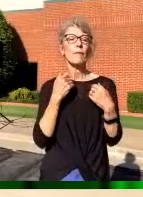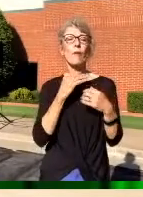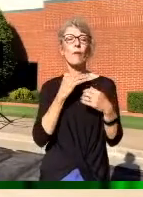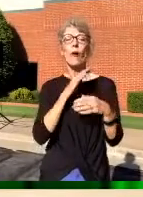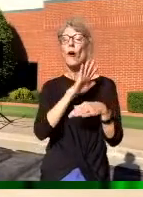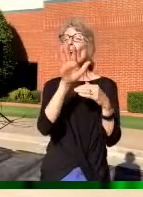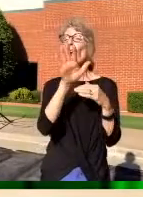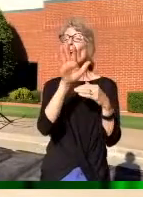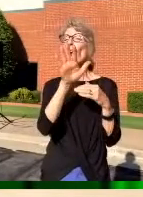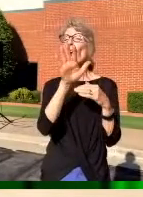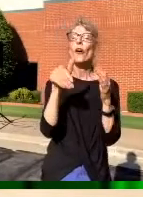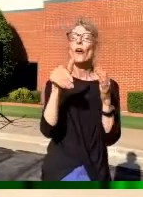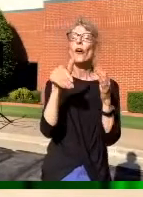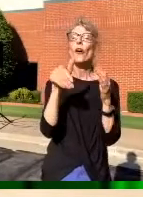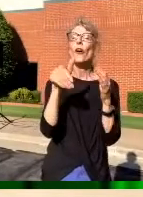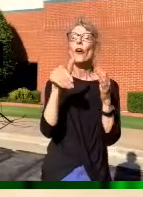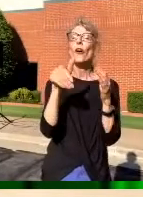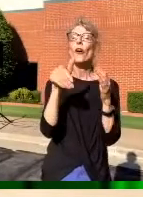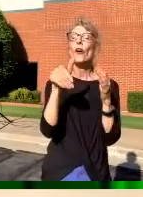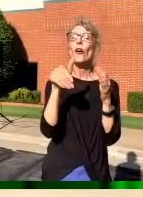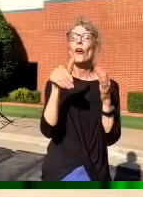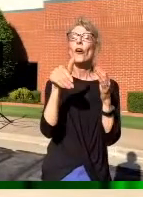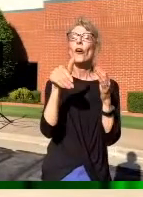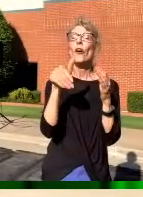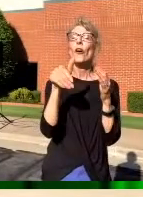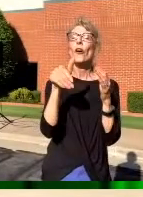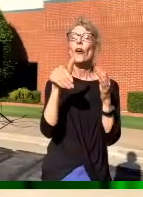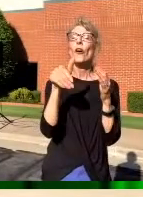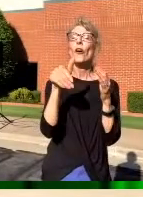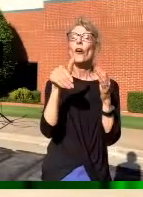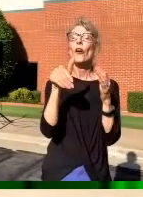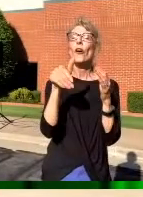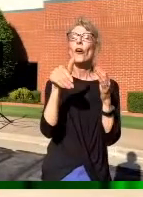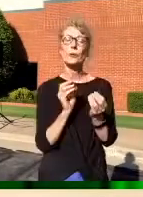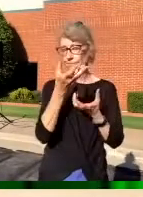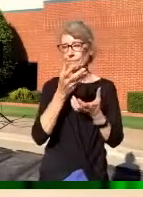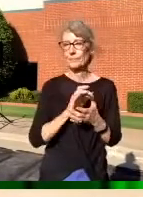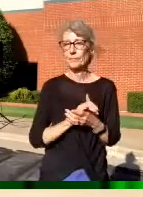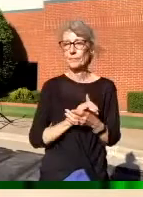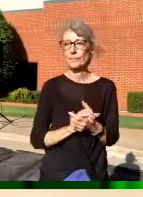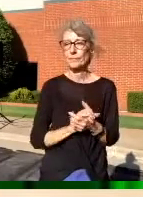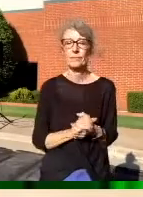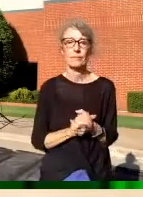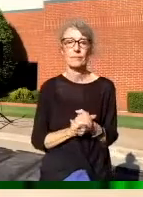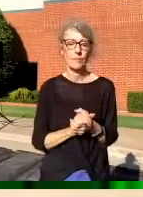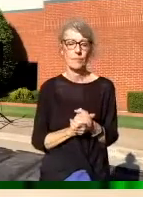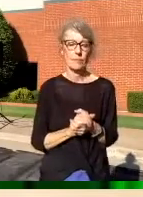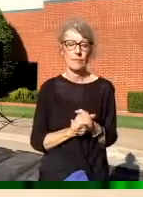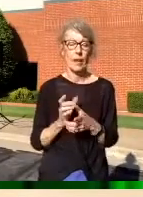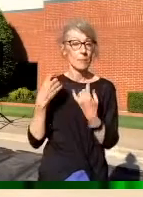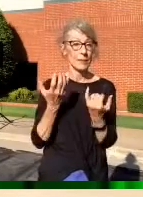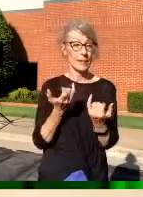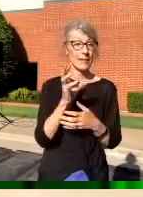mrcc.org/2020midyear. Two more things to let you know about. One, over the last 6 months, you have given